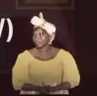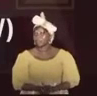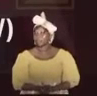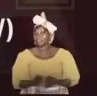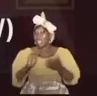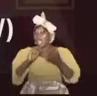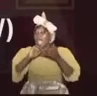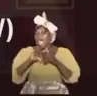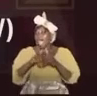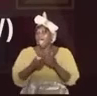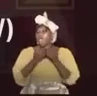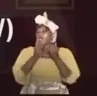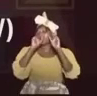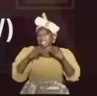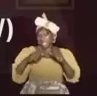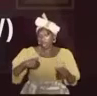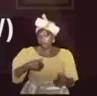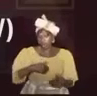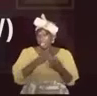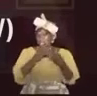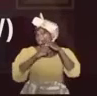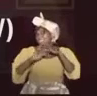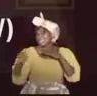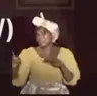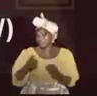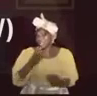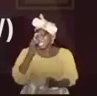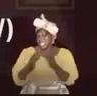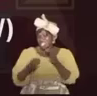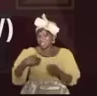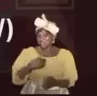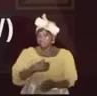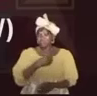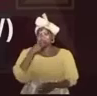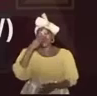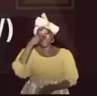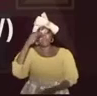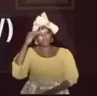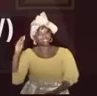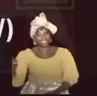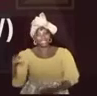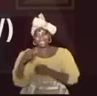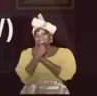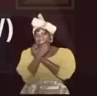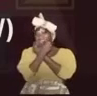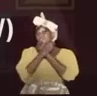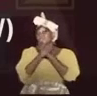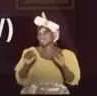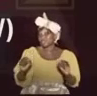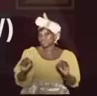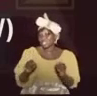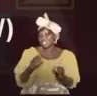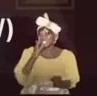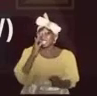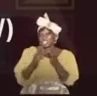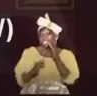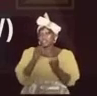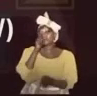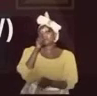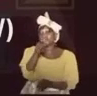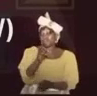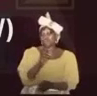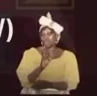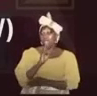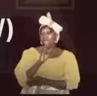The Bible says, how shall we escape if we neglect so great a salvation? If you are careless and you take